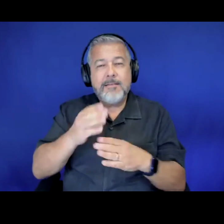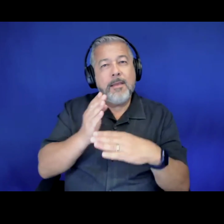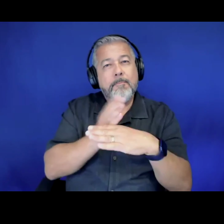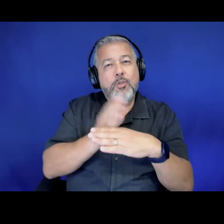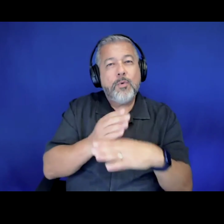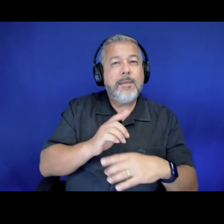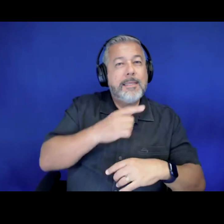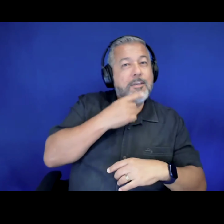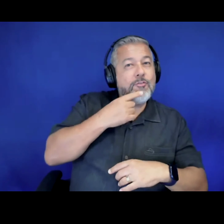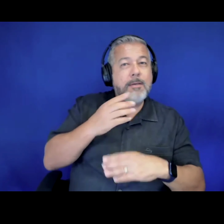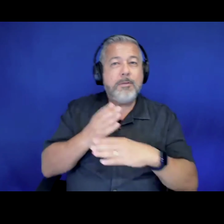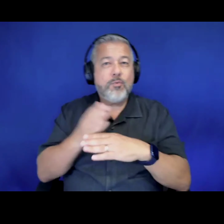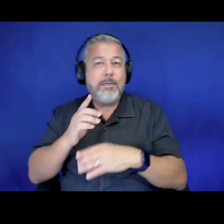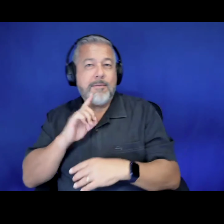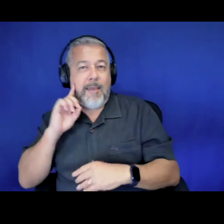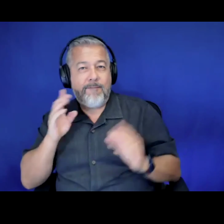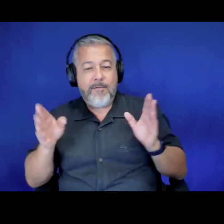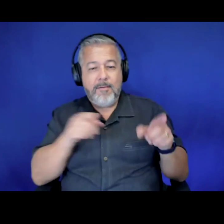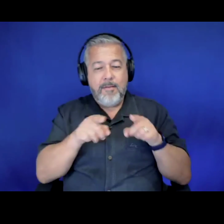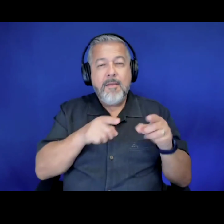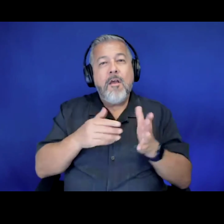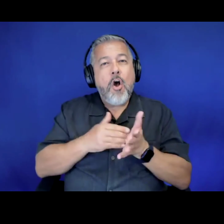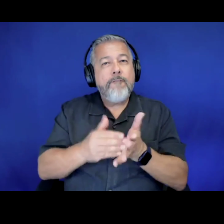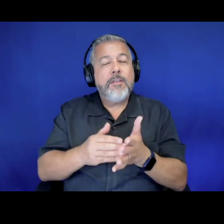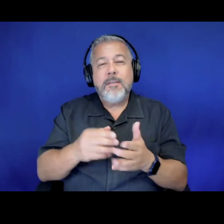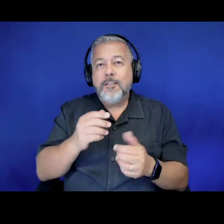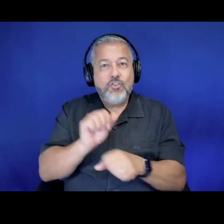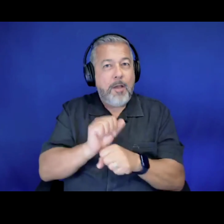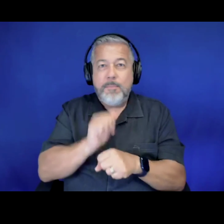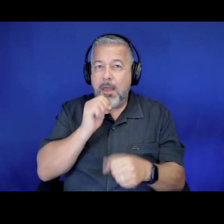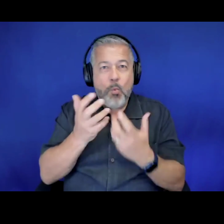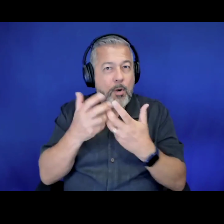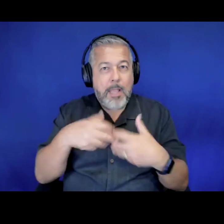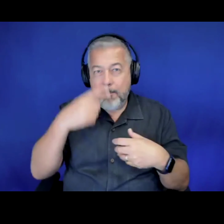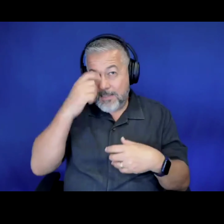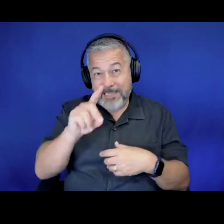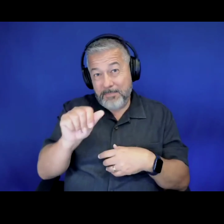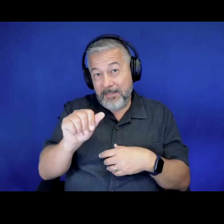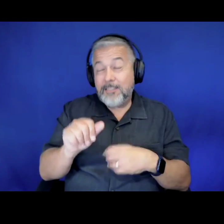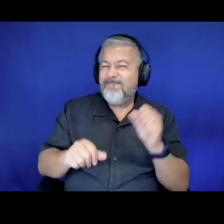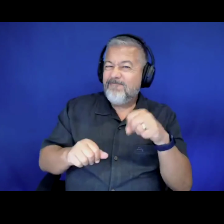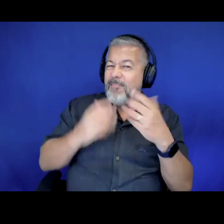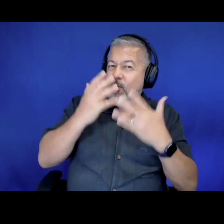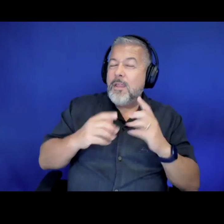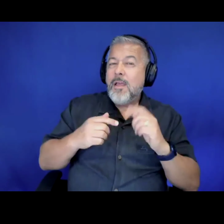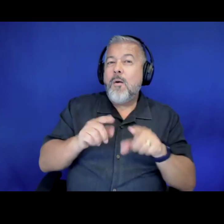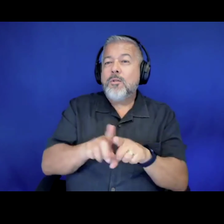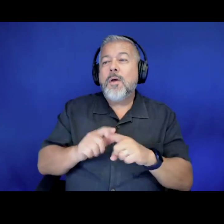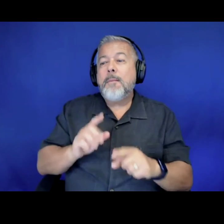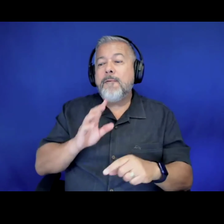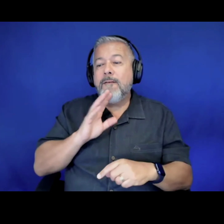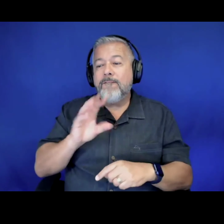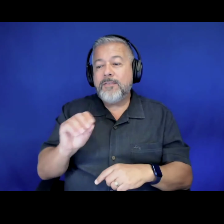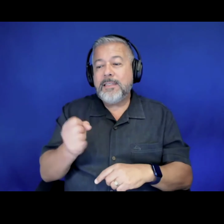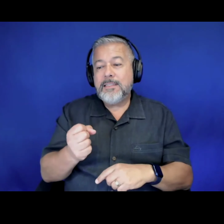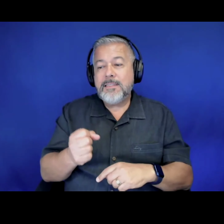RN degree but consistently find that jobs don't work out due to disability. That is, yes, unfortunately. Also, I'm 57 years old, so I'm not a new grad, and I